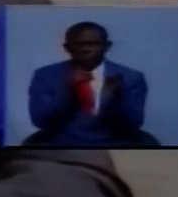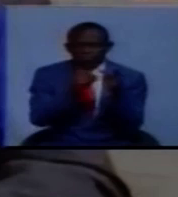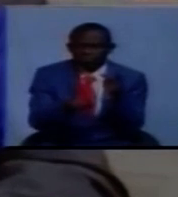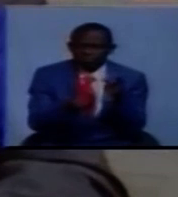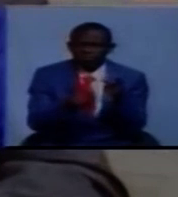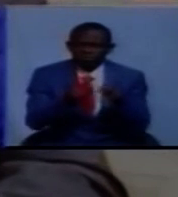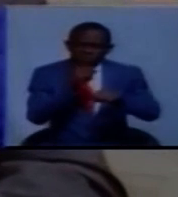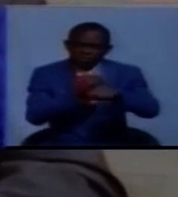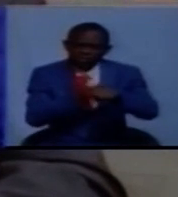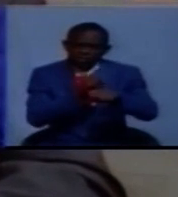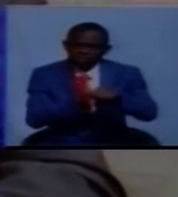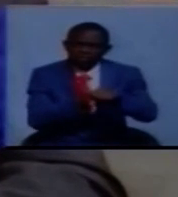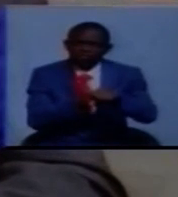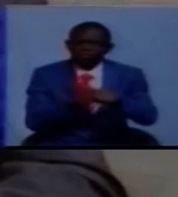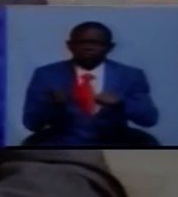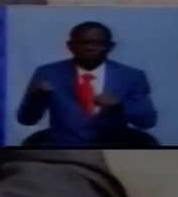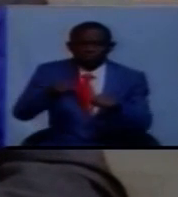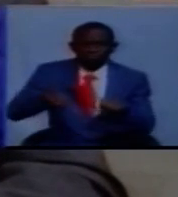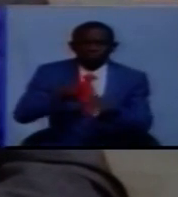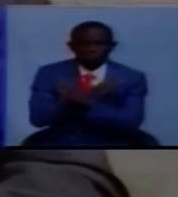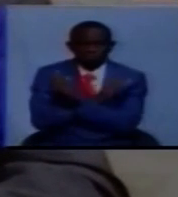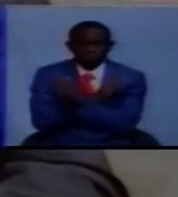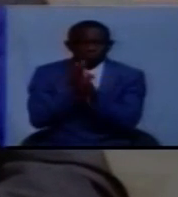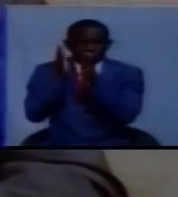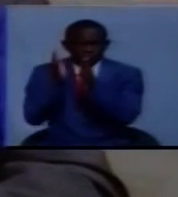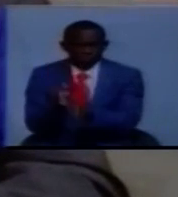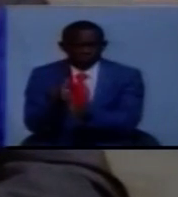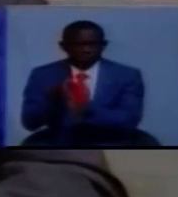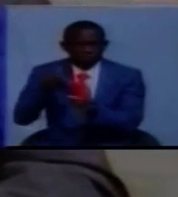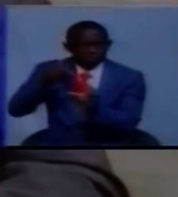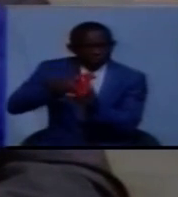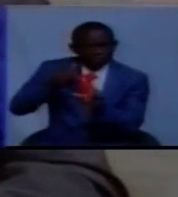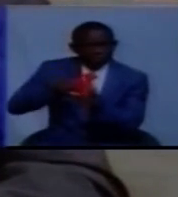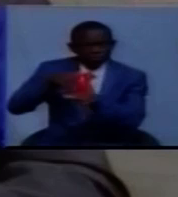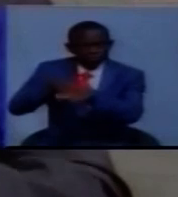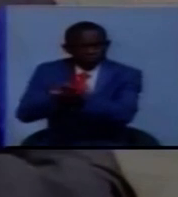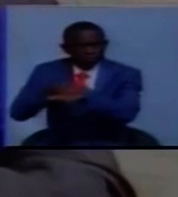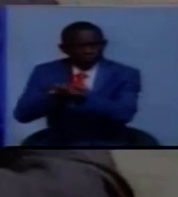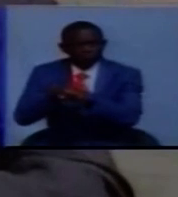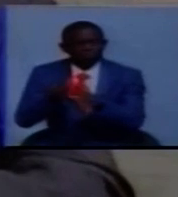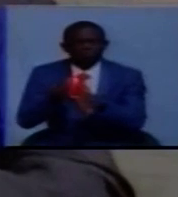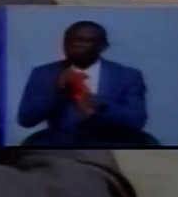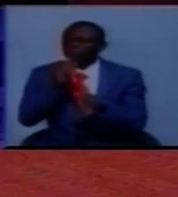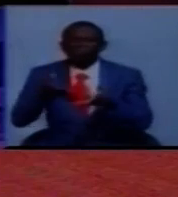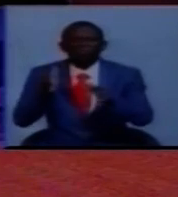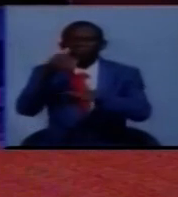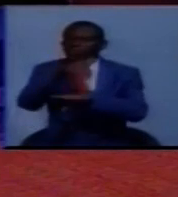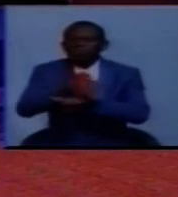that foreign transporters are able to travel even during the night. But the local